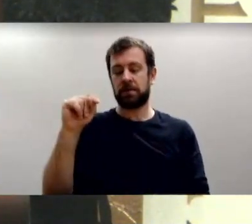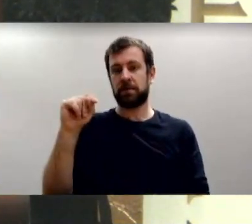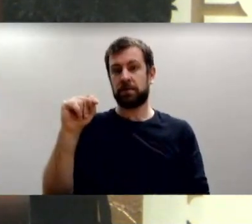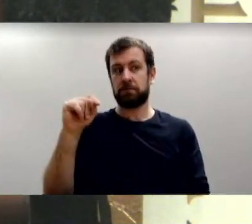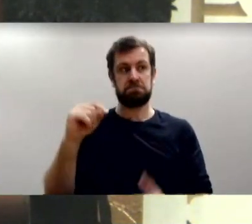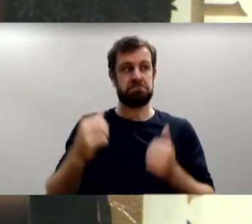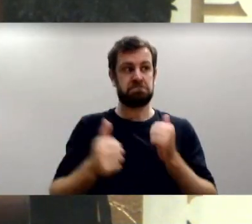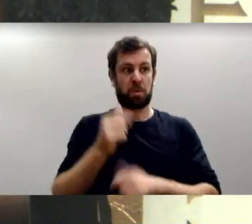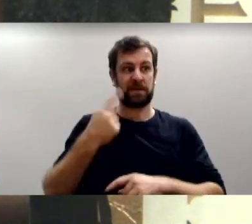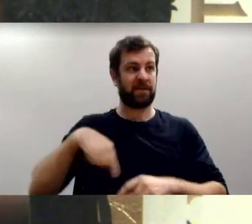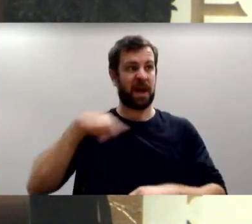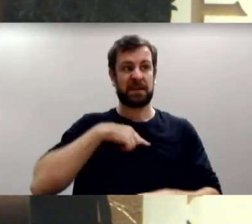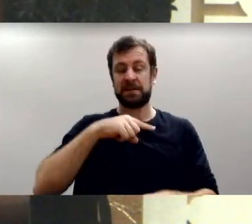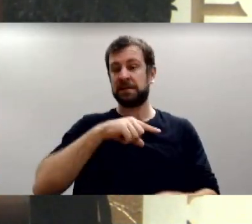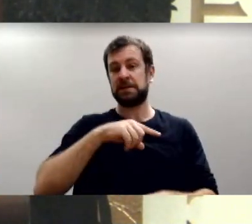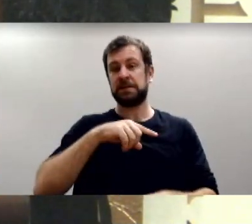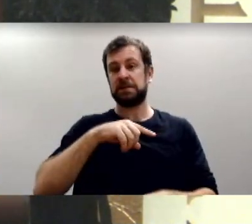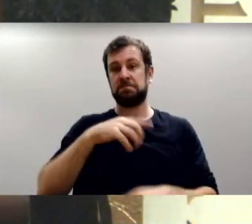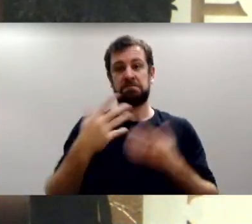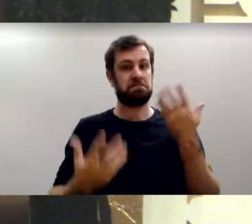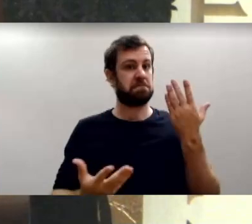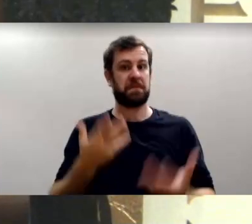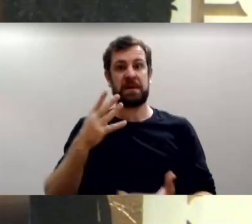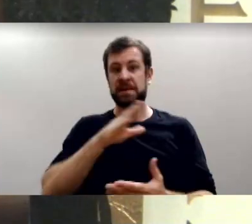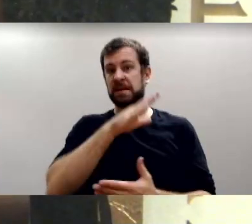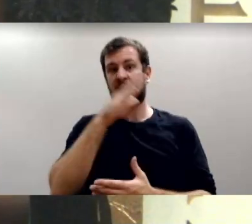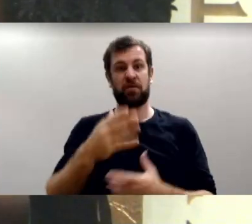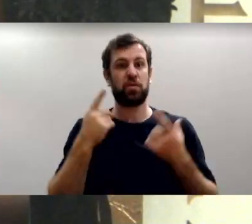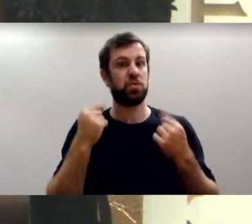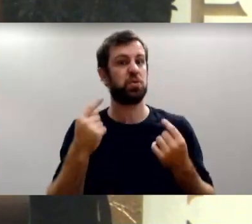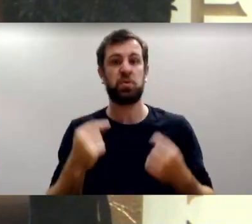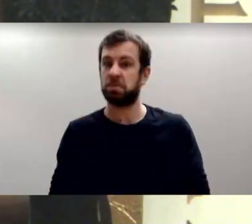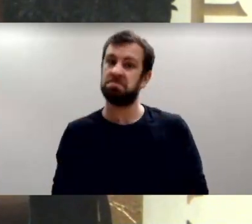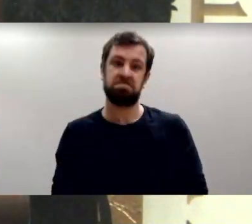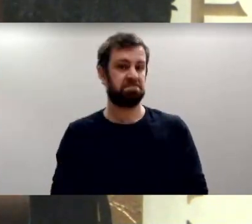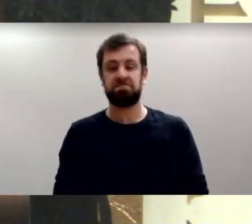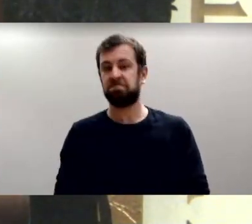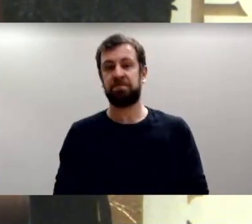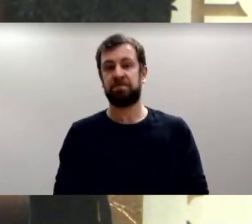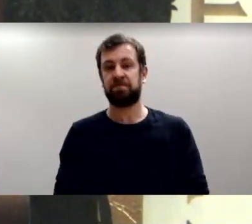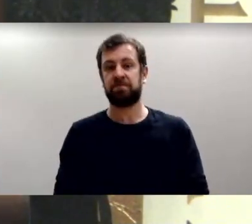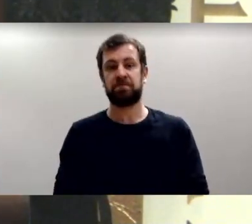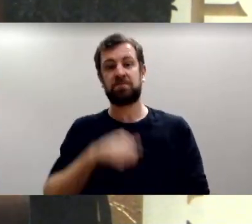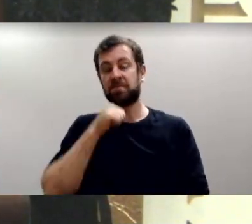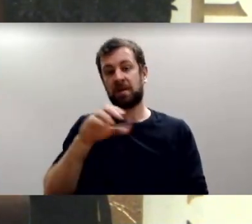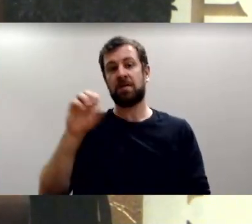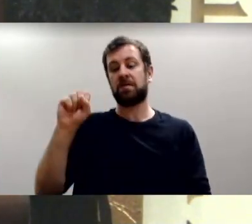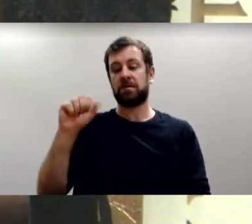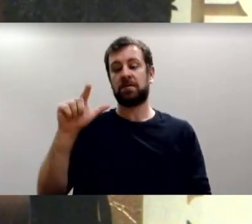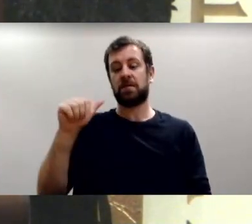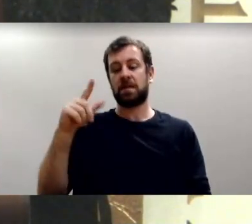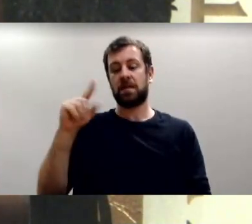majority of us will probably never even do it. It is not a salatul khawf.